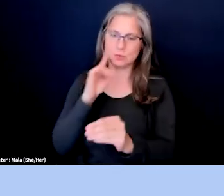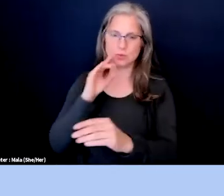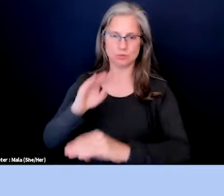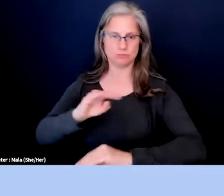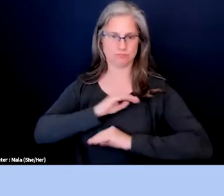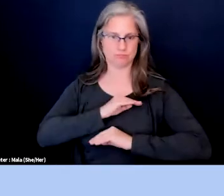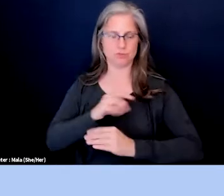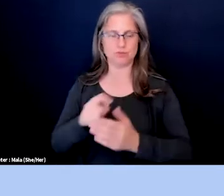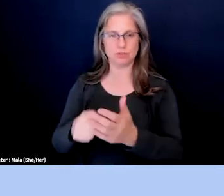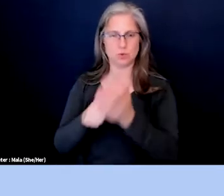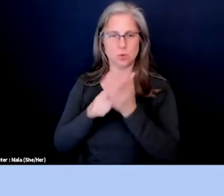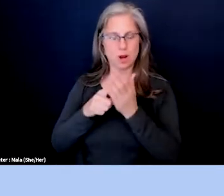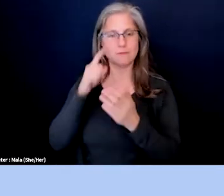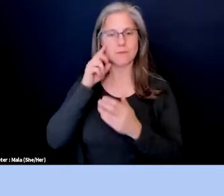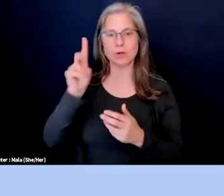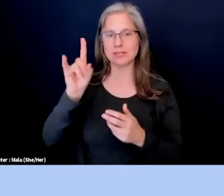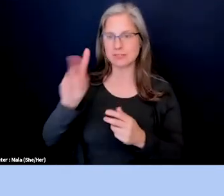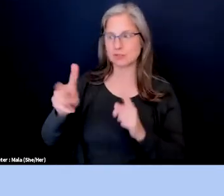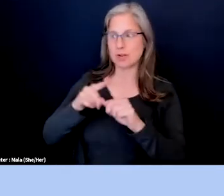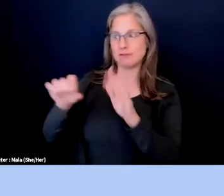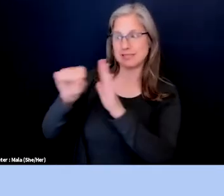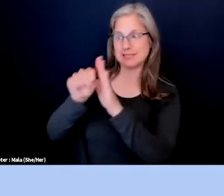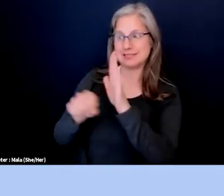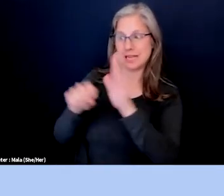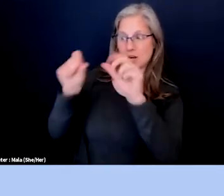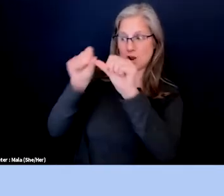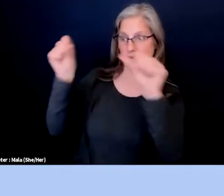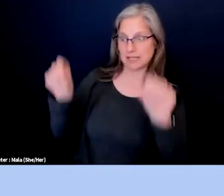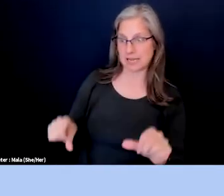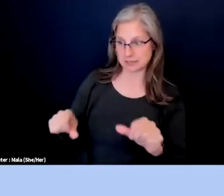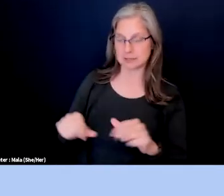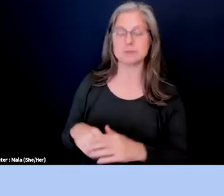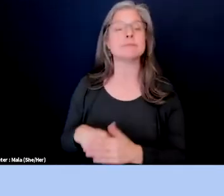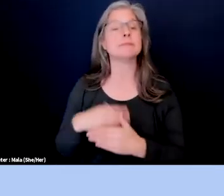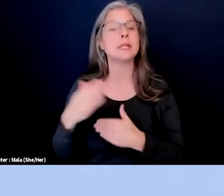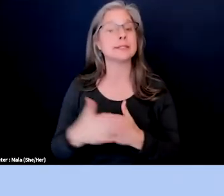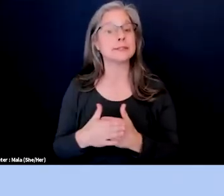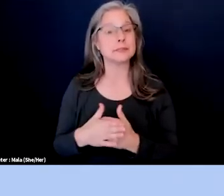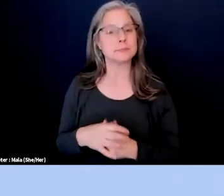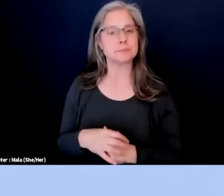requirements of the Division of the State Architect. Next slide, please.